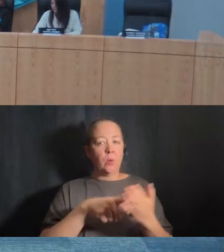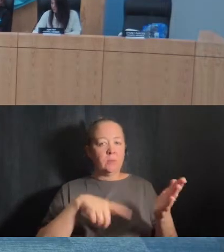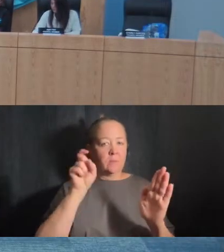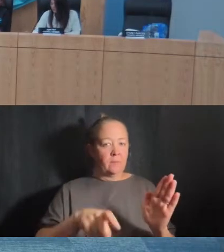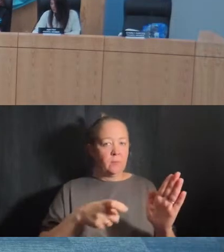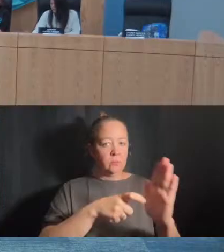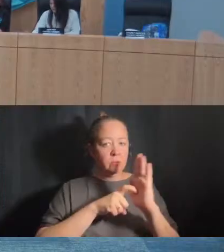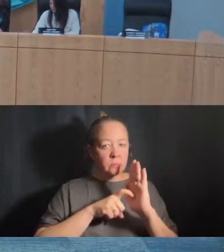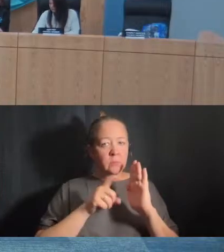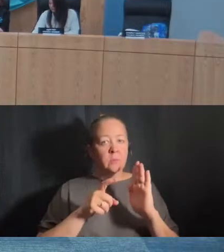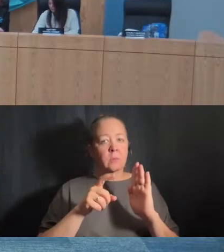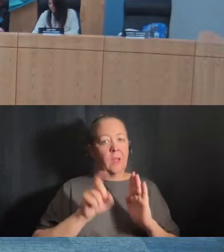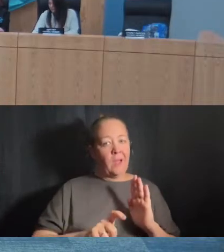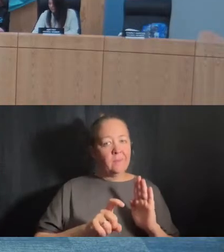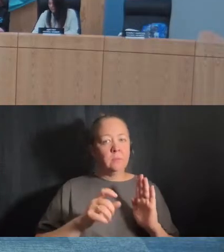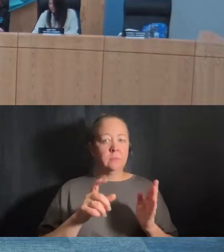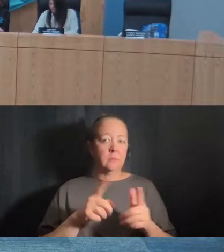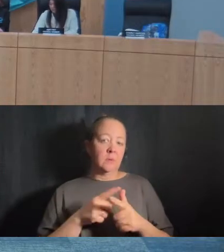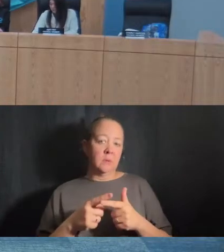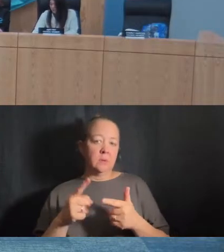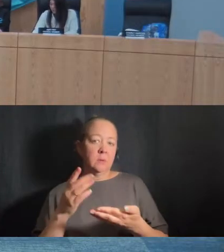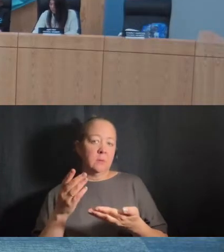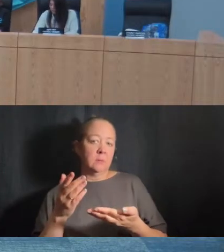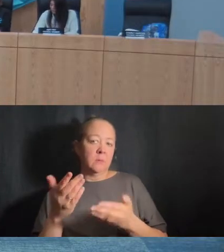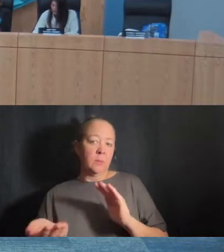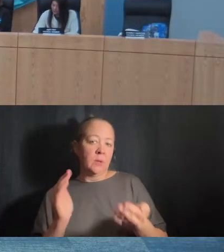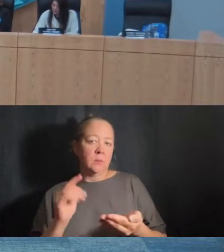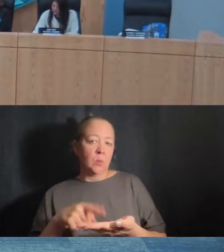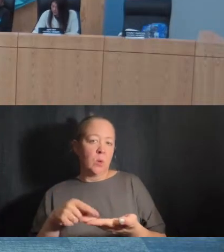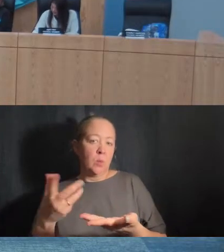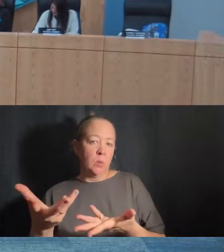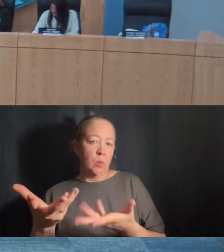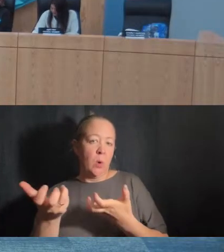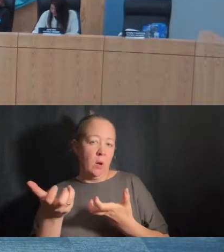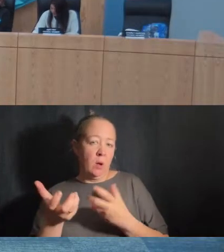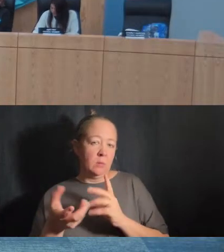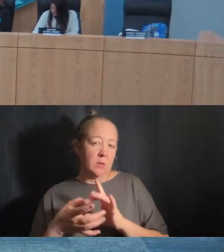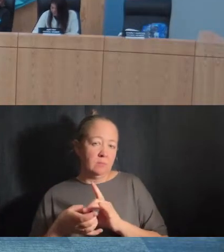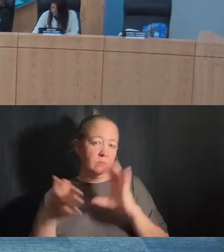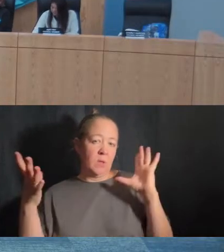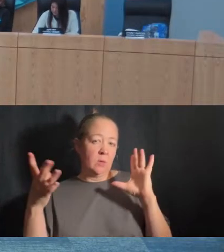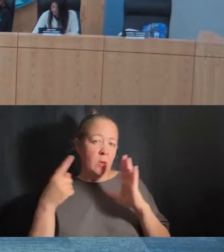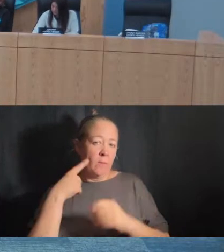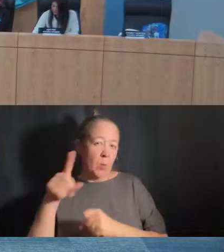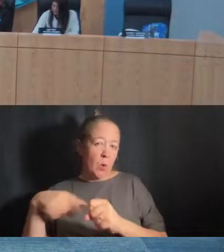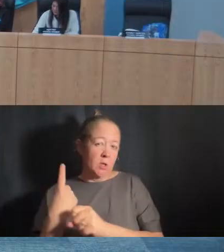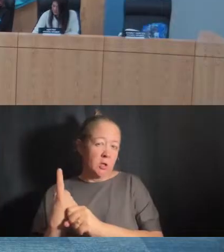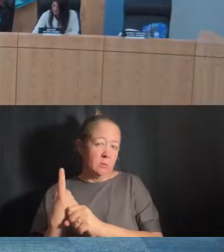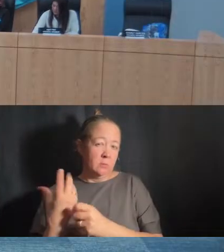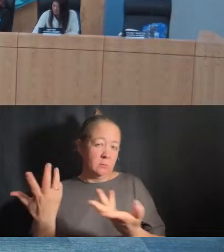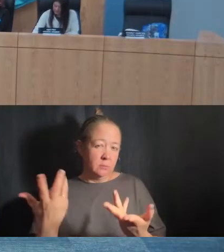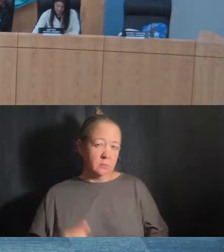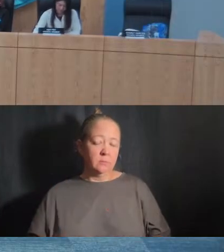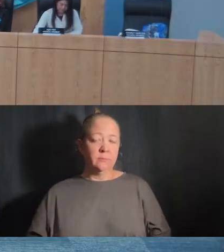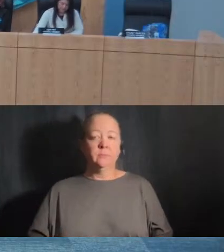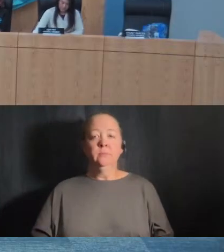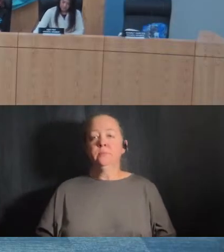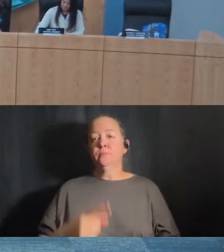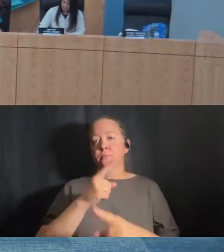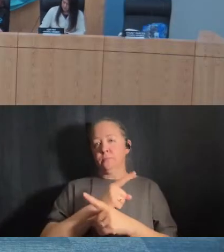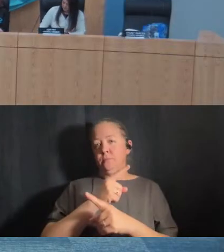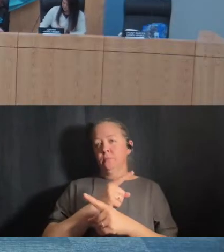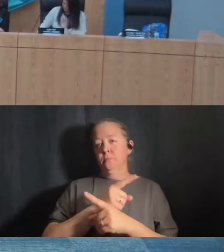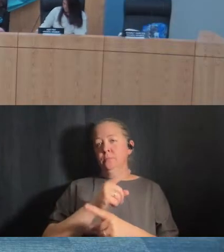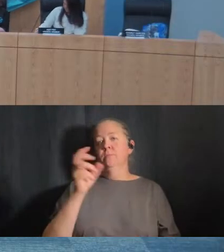absolutely can just let go of, at least for a year. Right. And to see where we are.